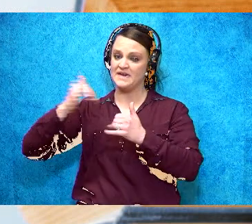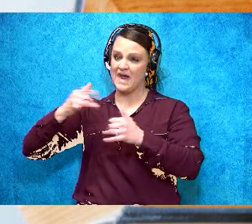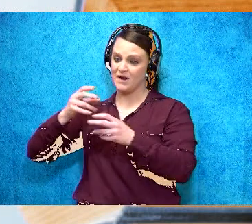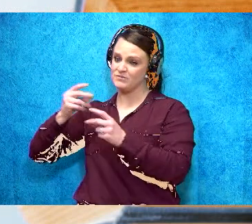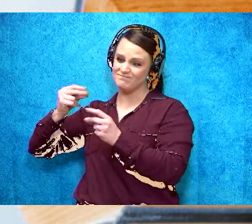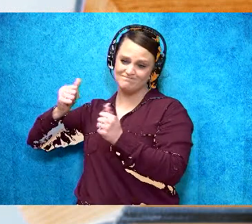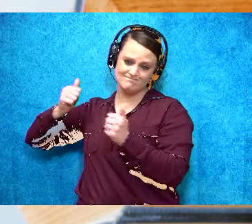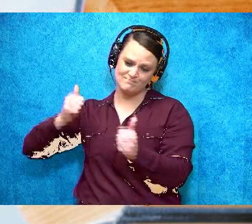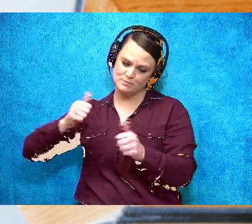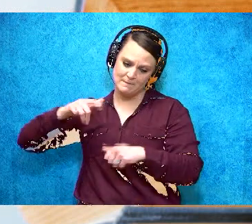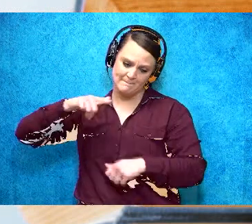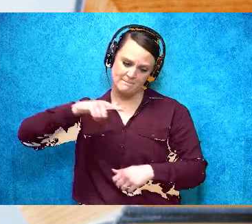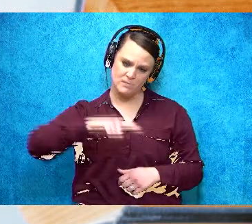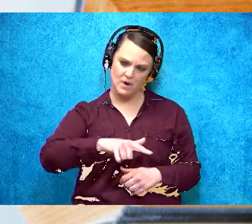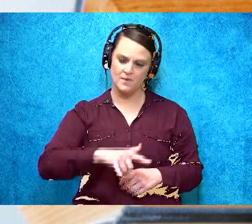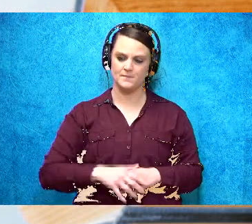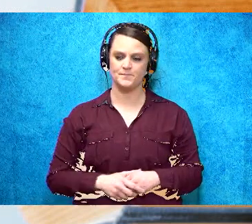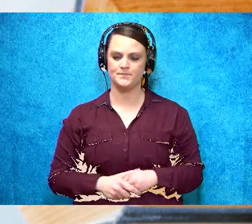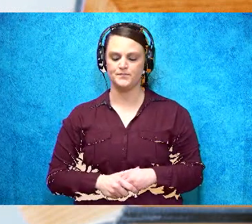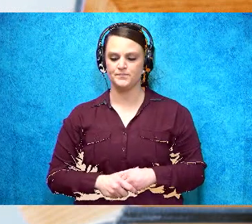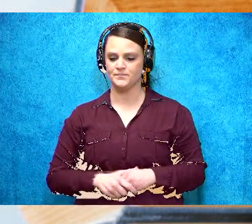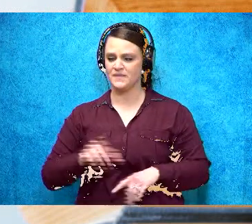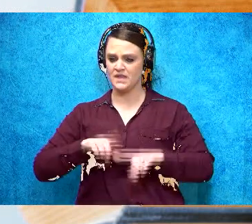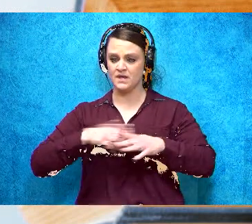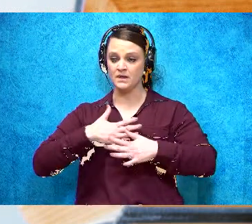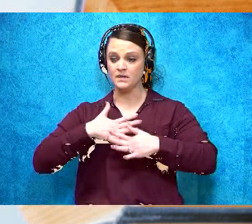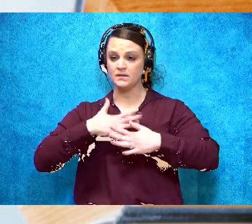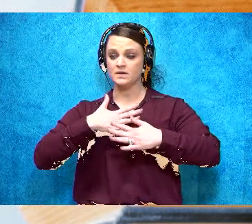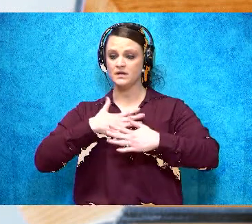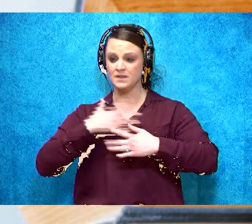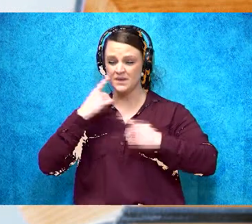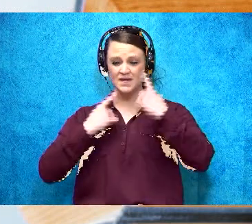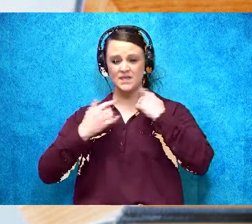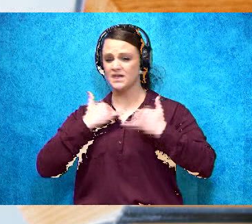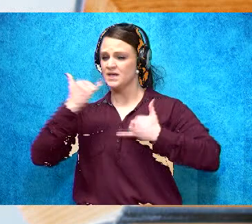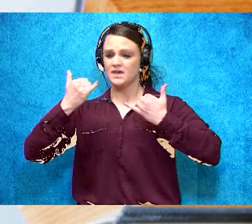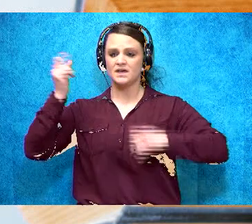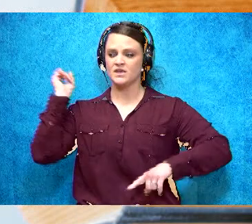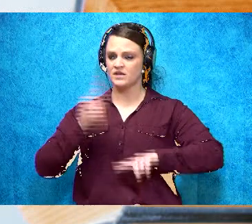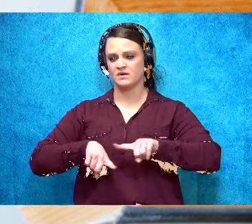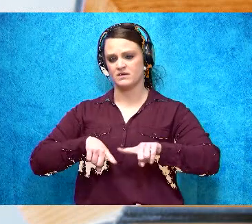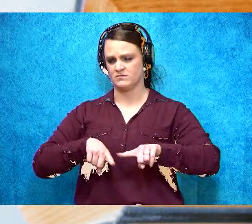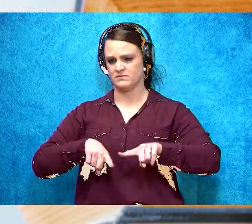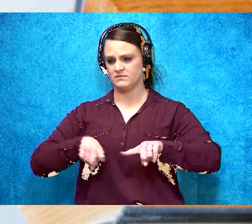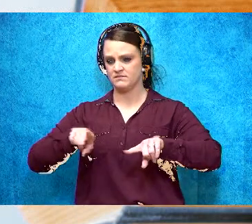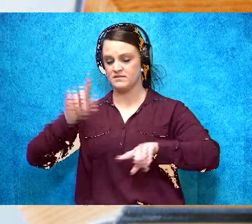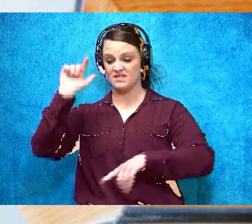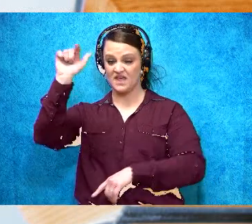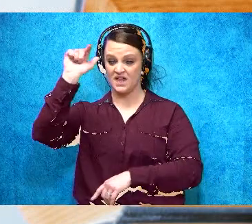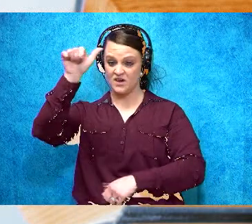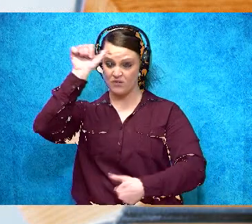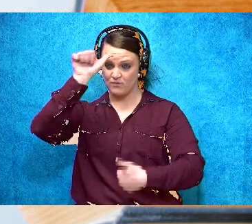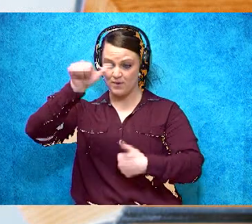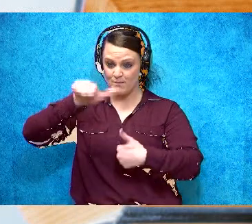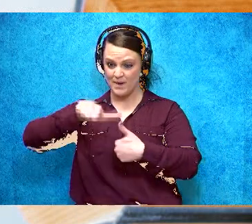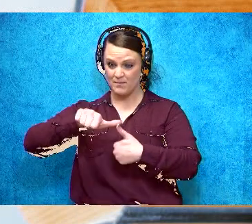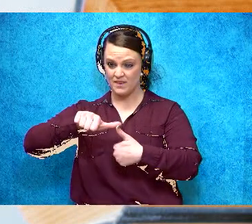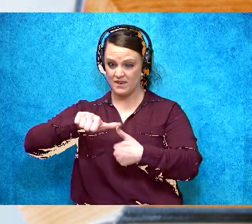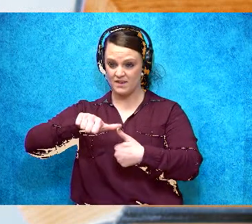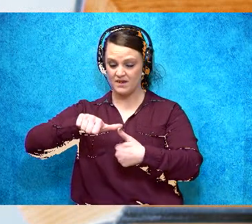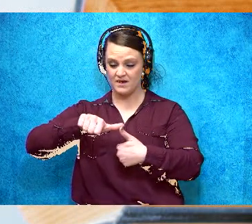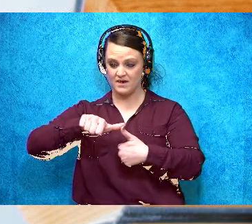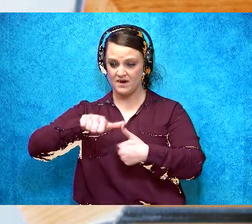speeding towards its limp end. He couldn't breathe or cry out. Later, he would remember that right